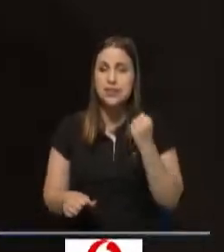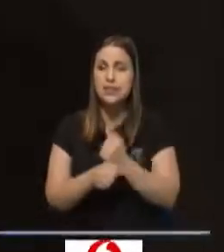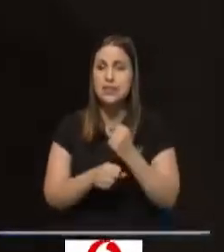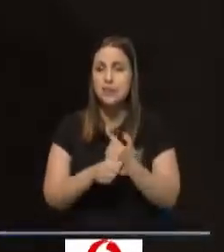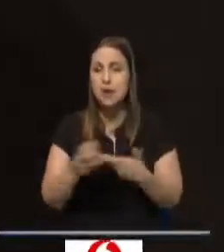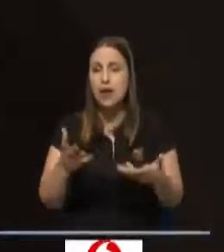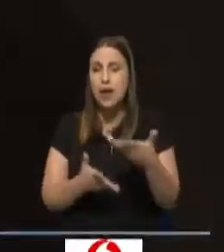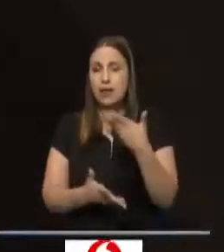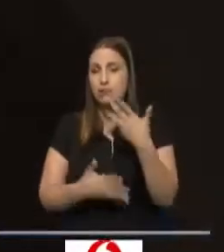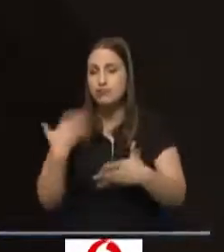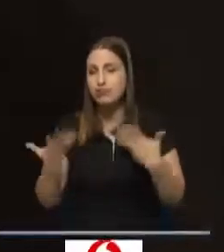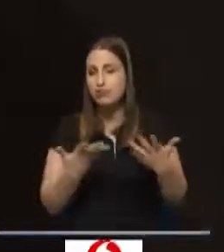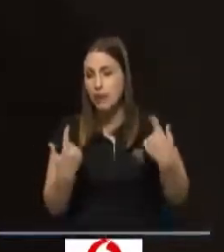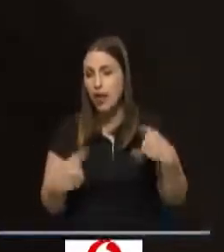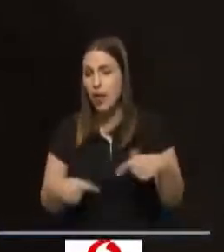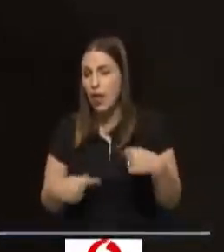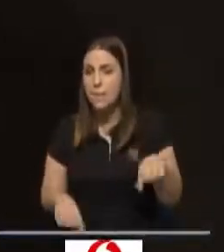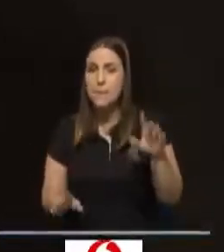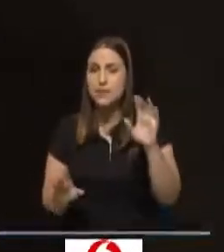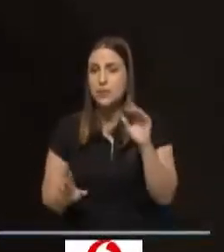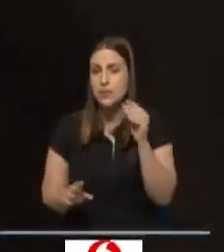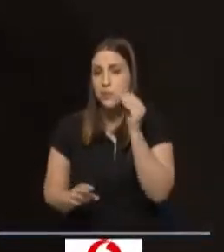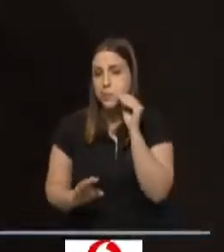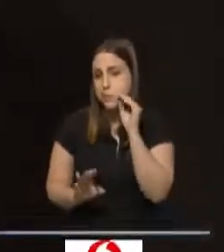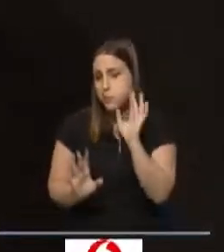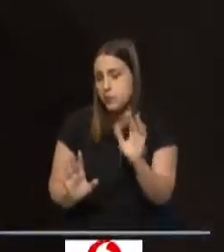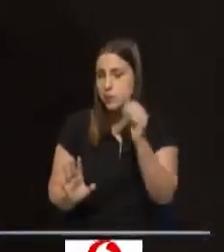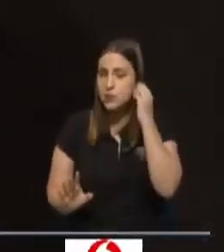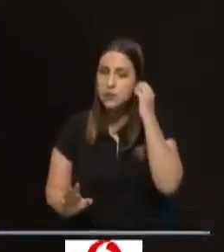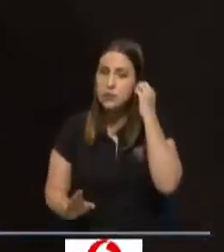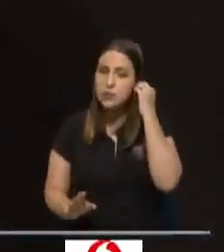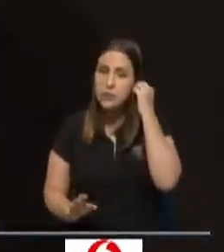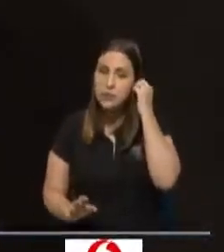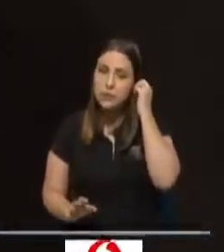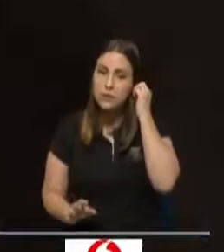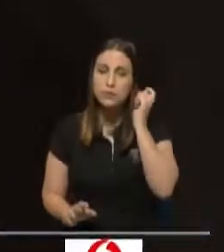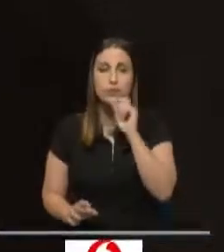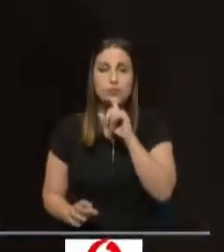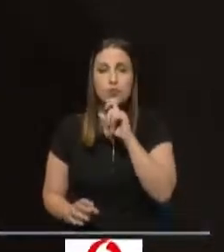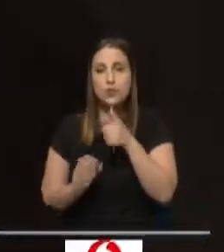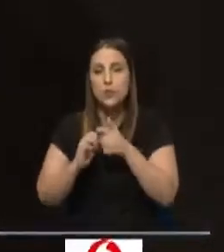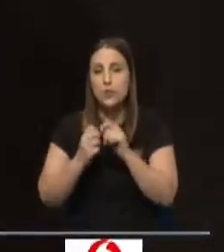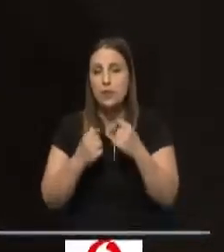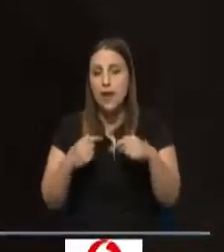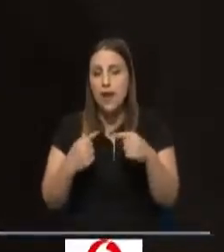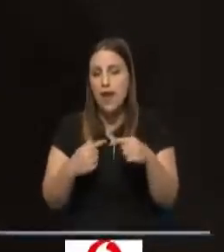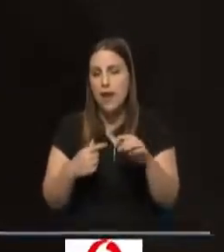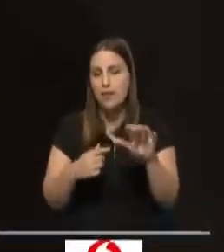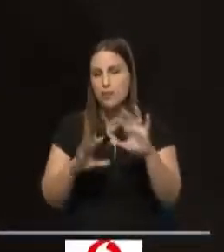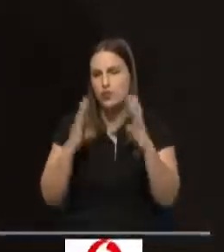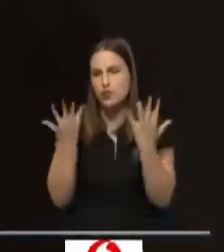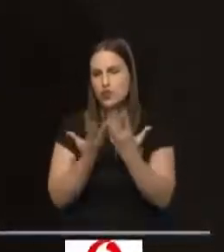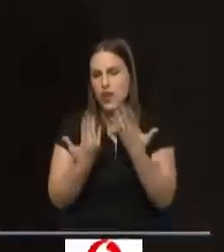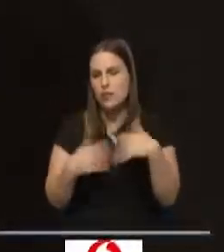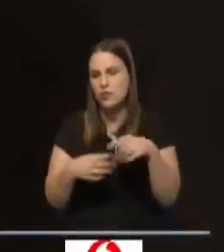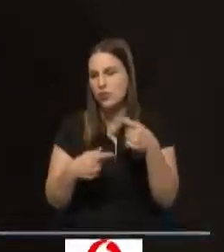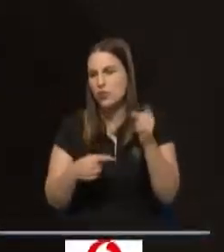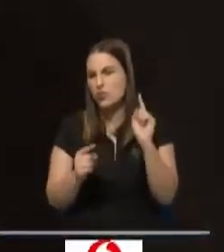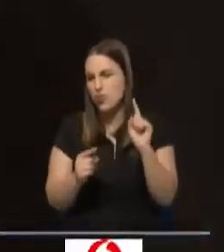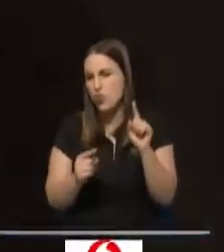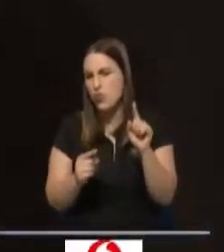We know that in the labor markets, you know, the labor markets are very dynamic, I think. This is a